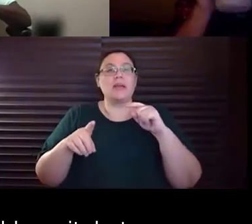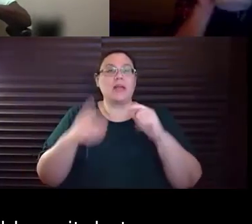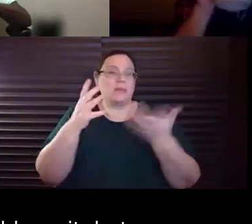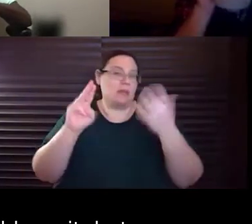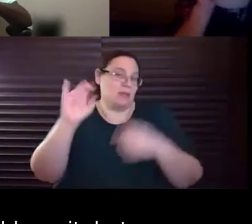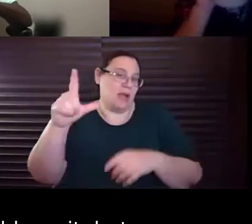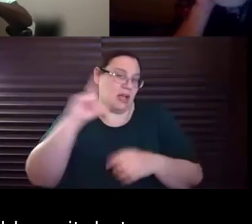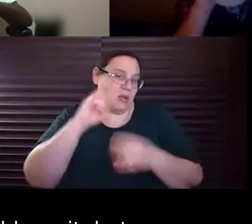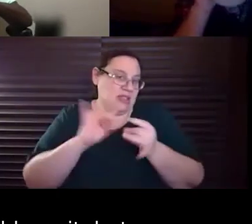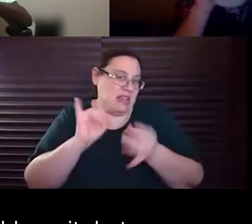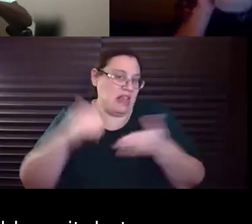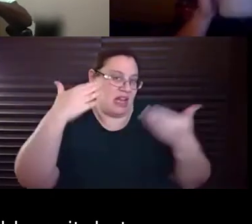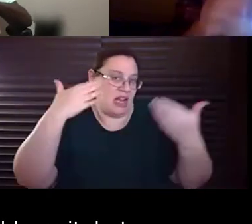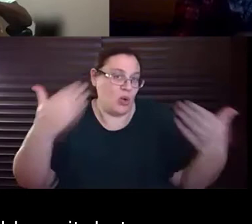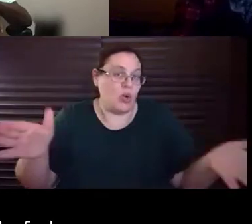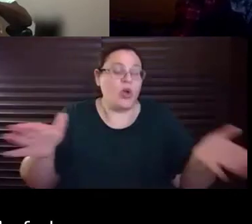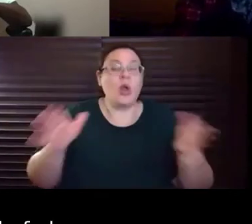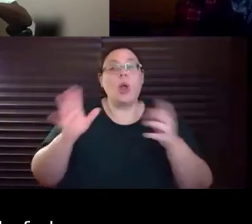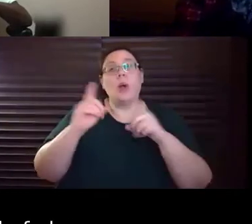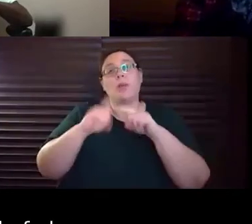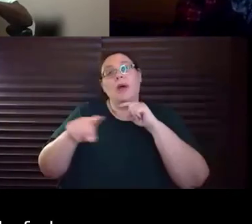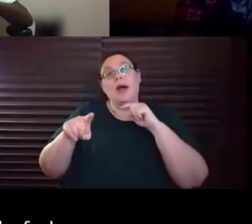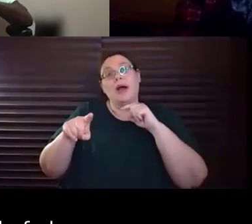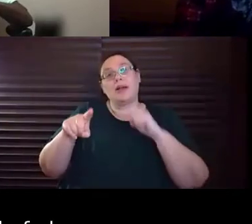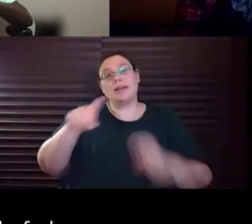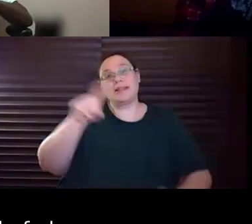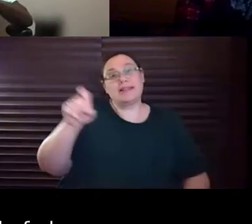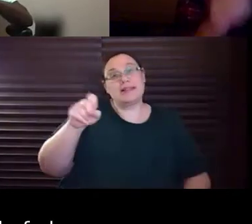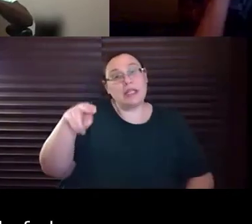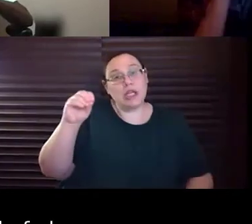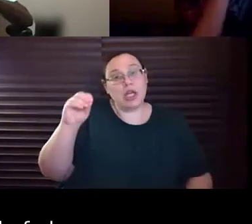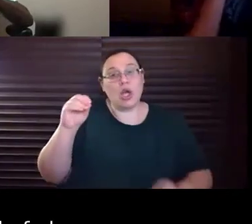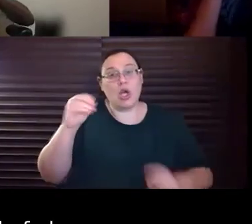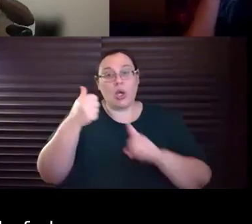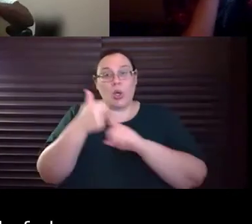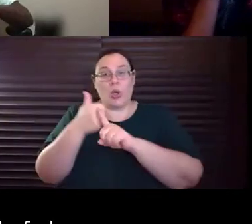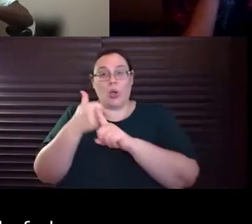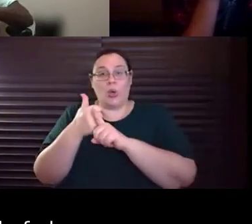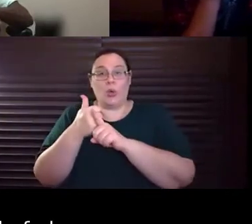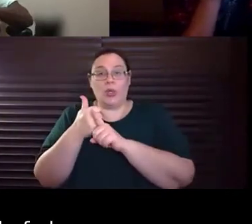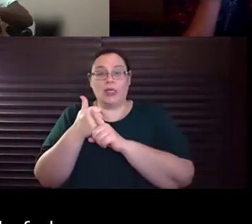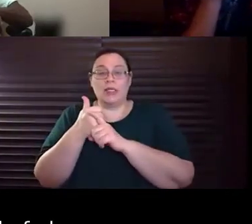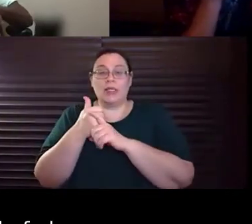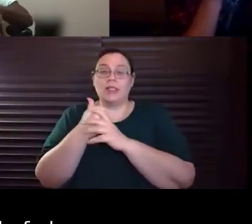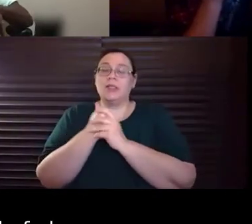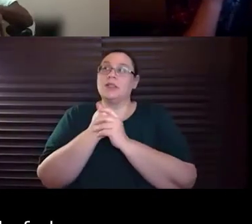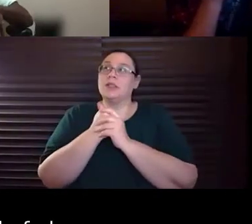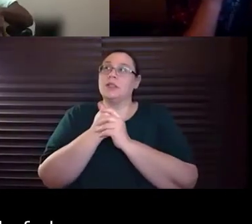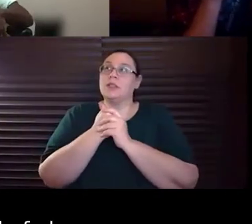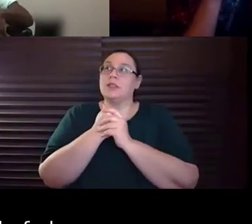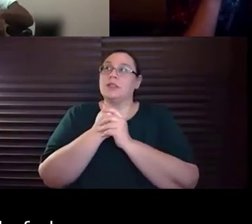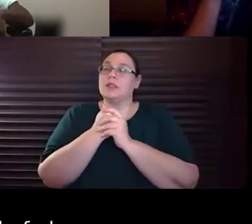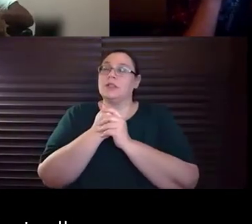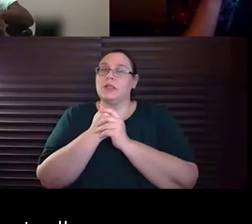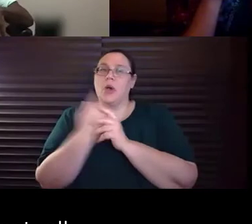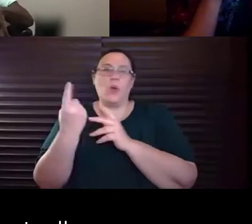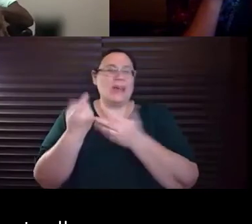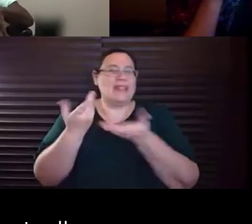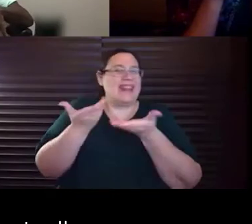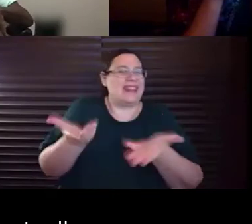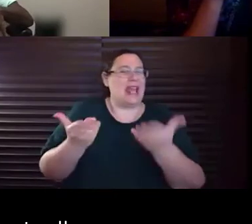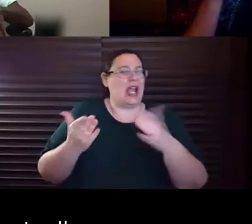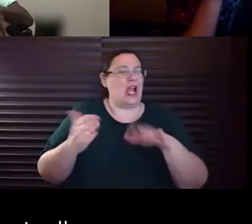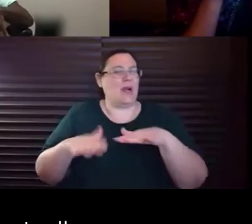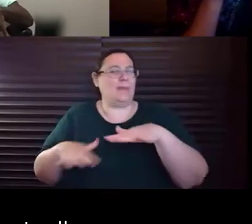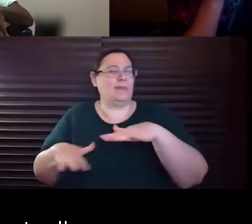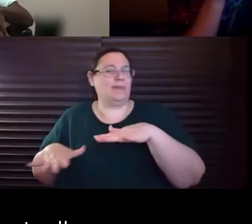something that Xeno was kind of always bubbling under the surface. This is